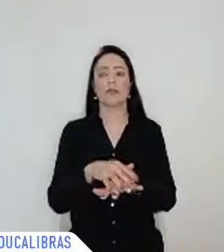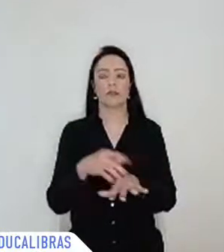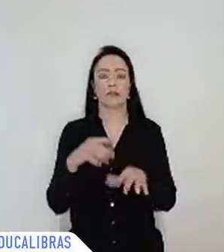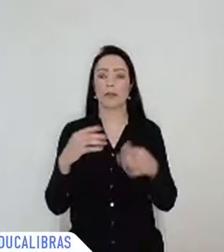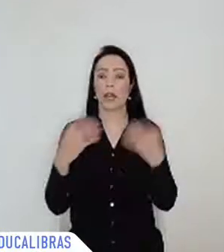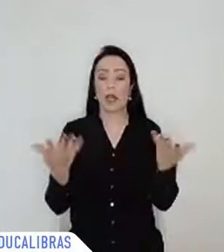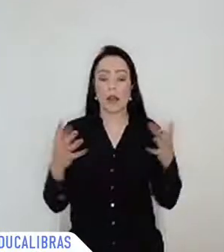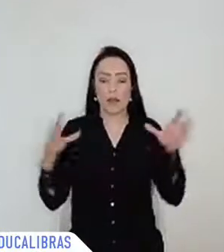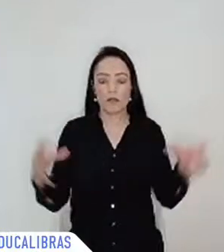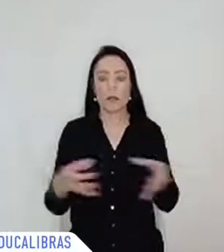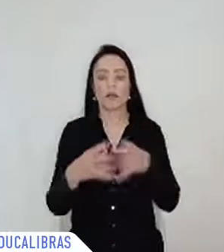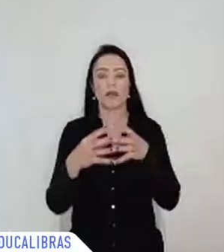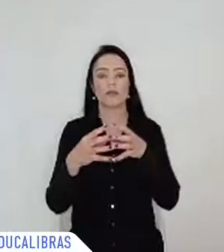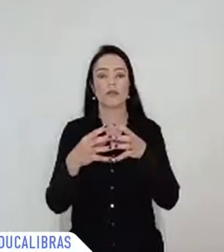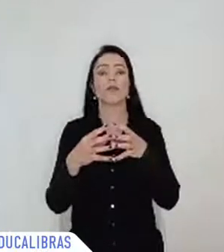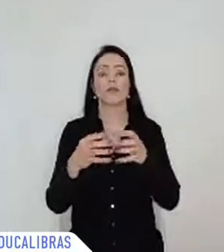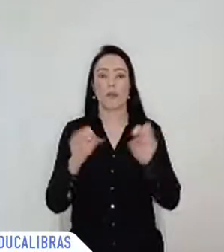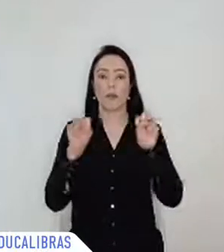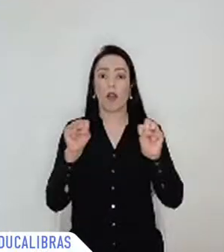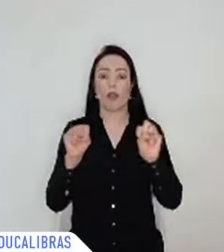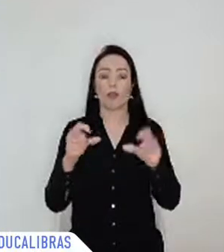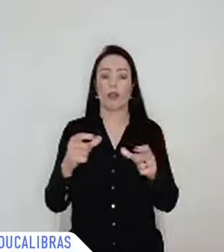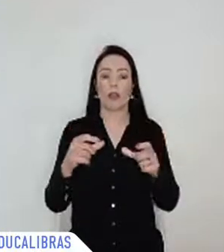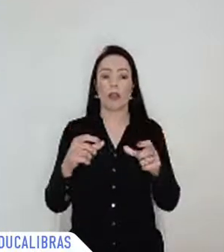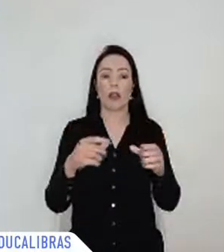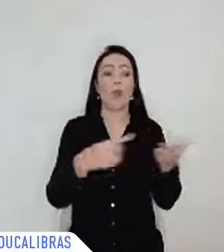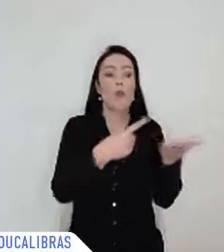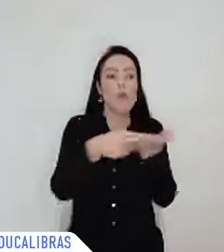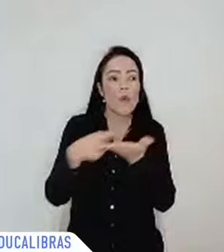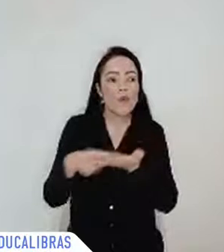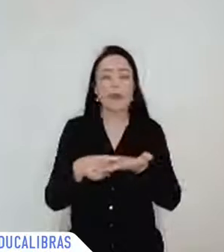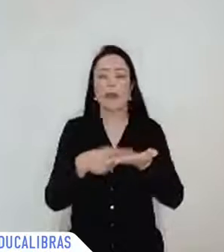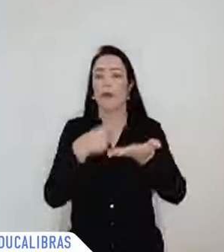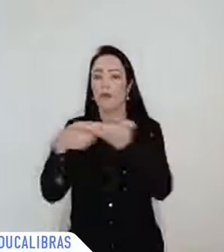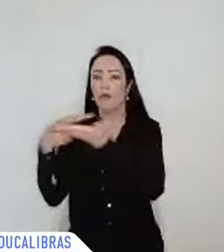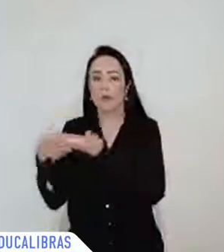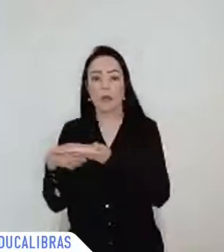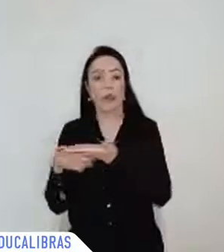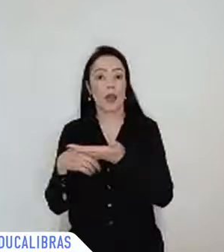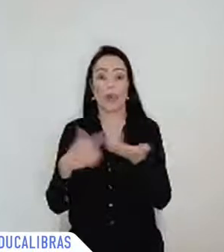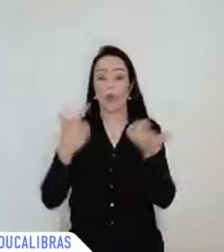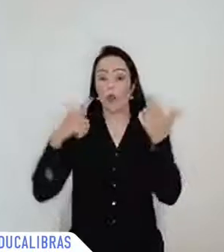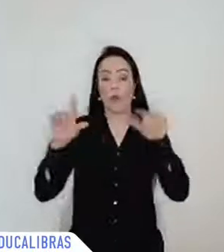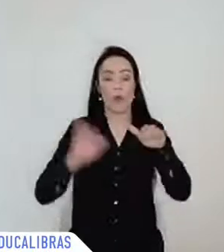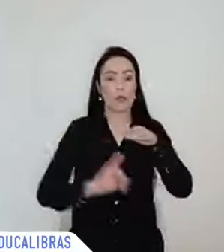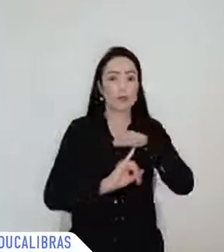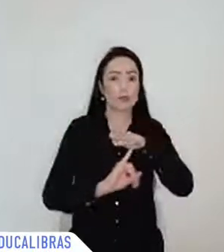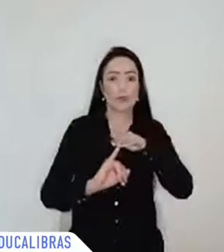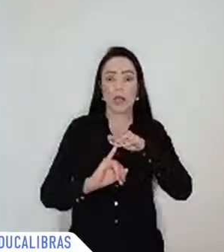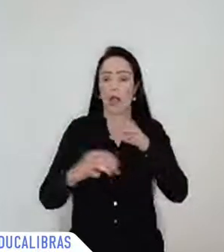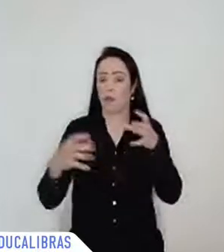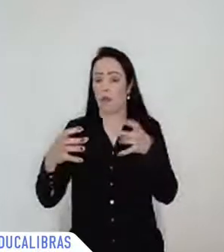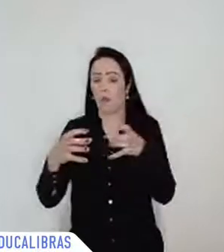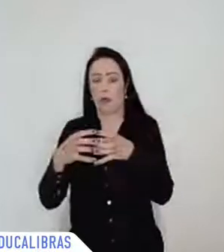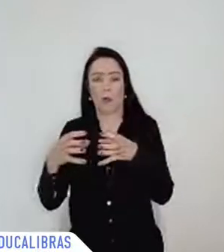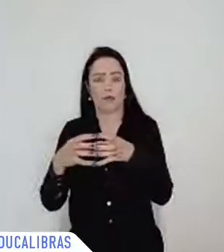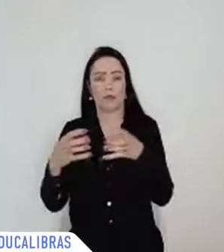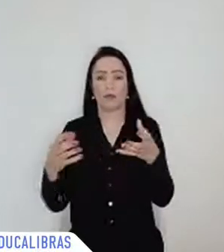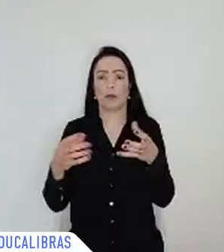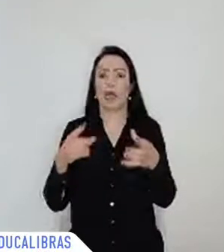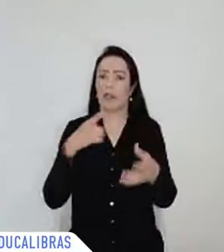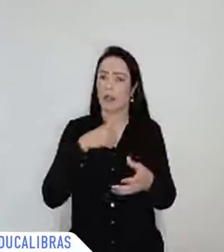inclusion, and let's build something together. Let's look at coalitions with other